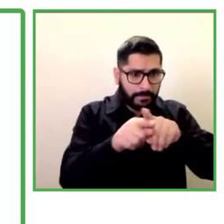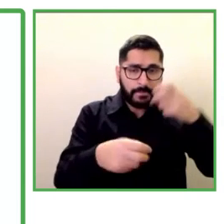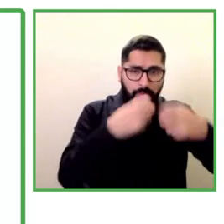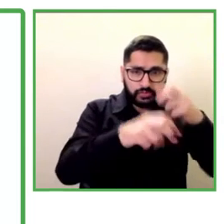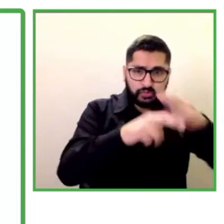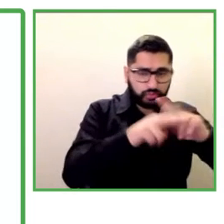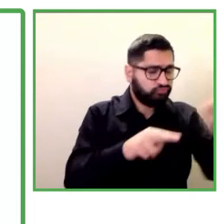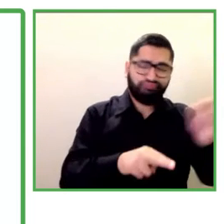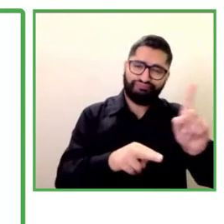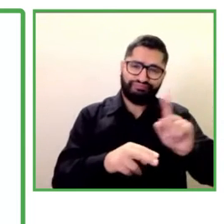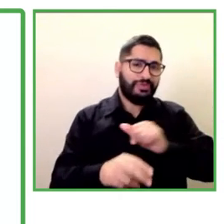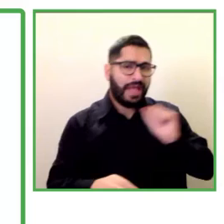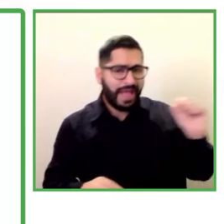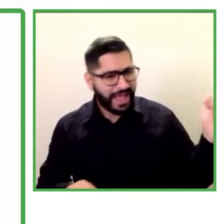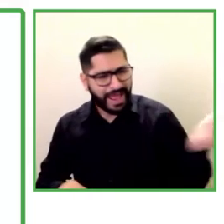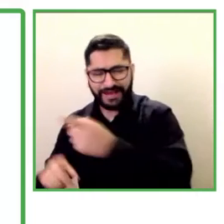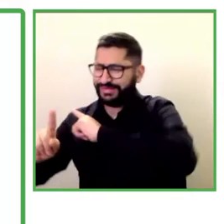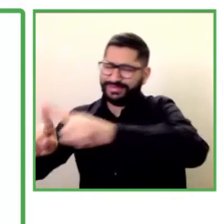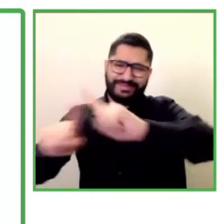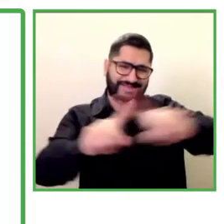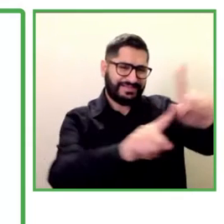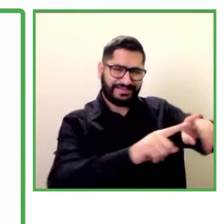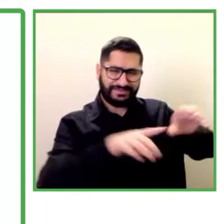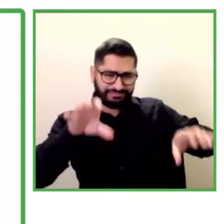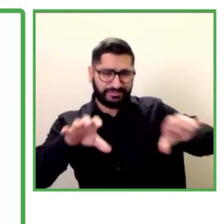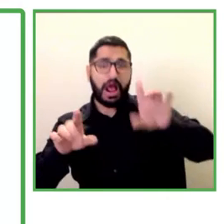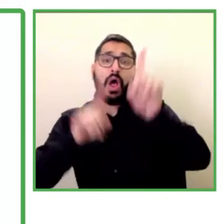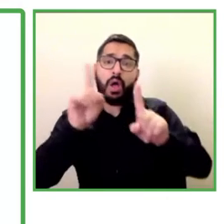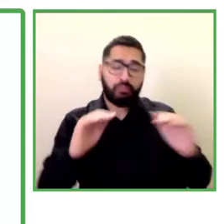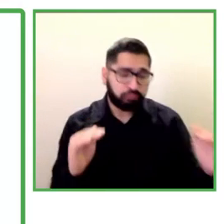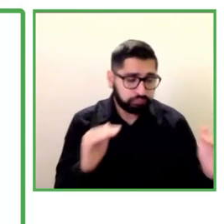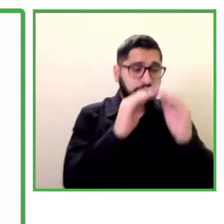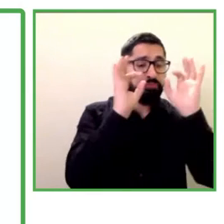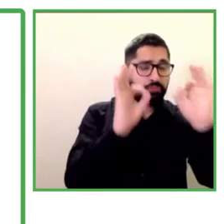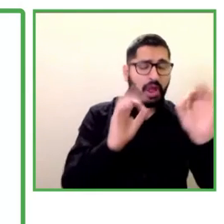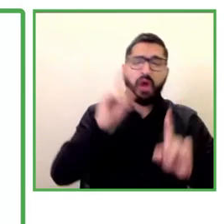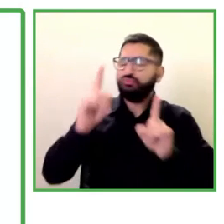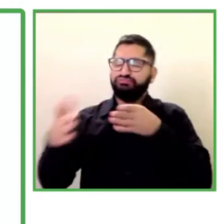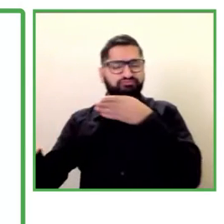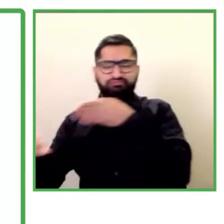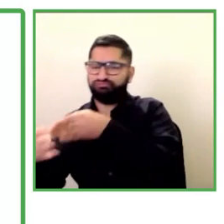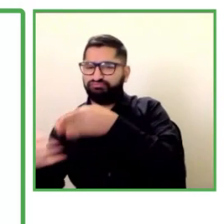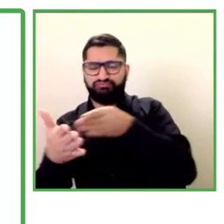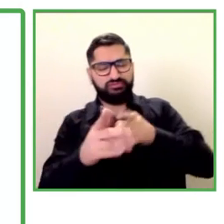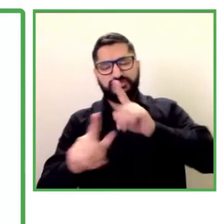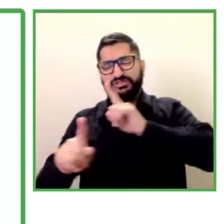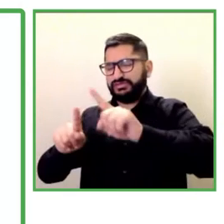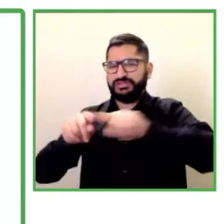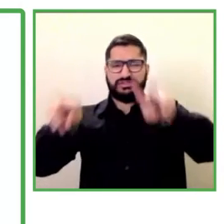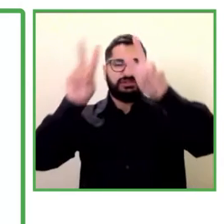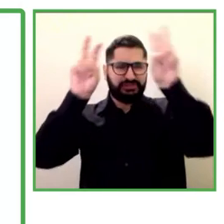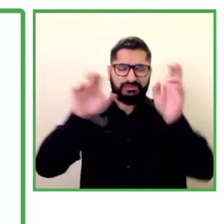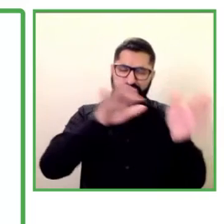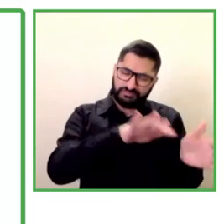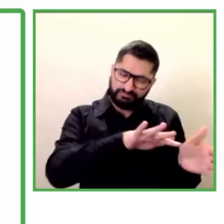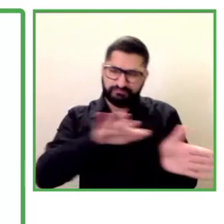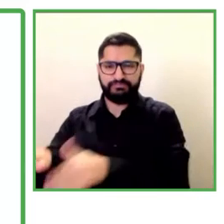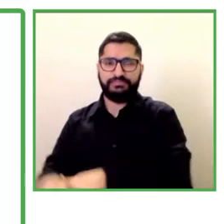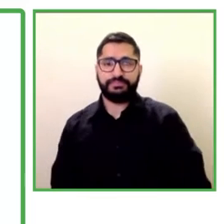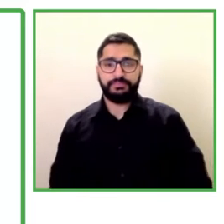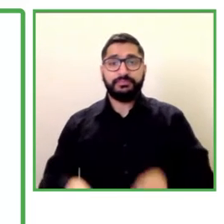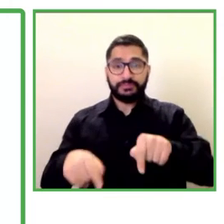among the challenges is also acknowledged in the network and truly significant, which is why we believe it's important to